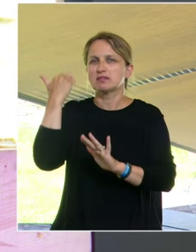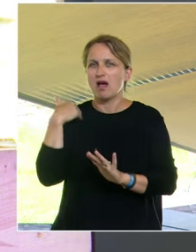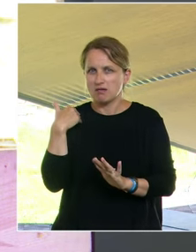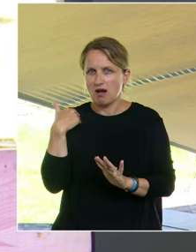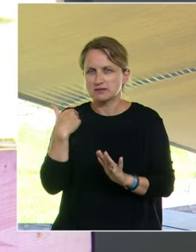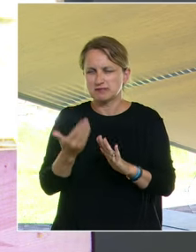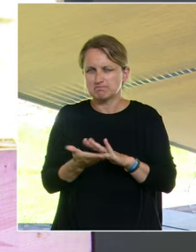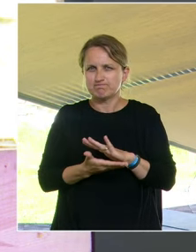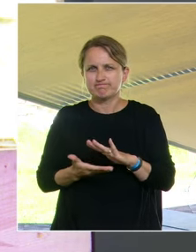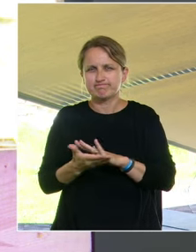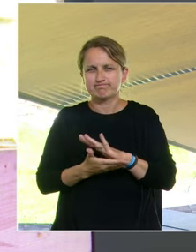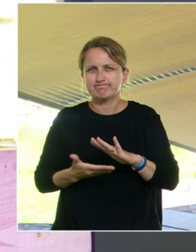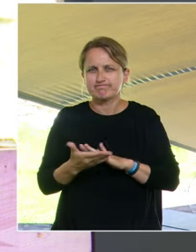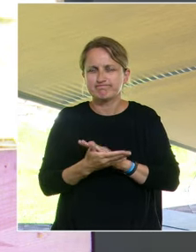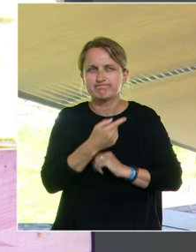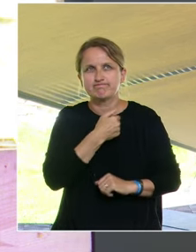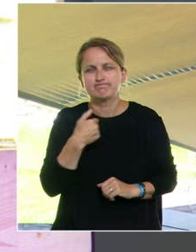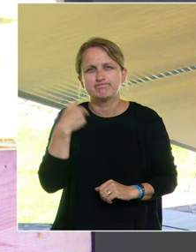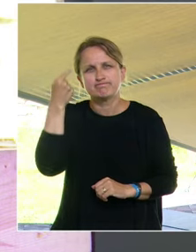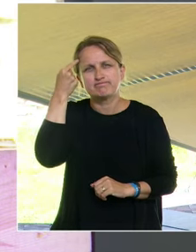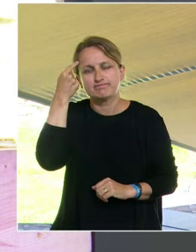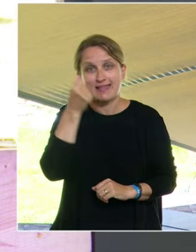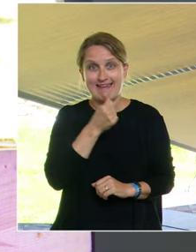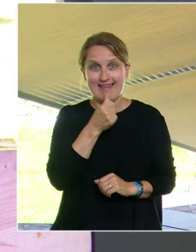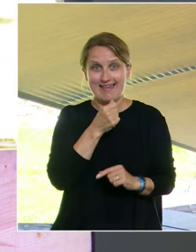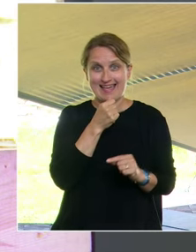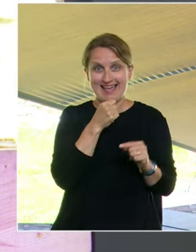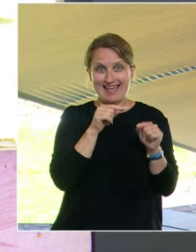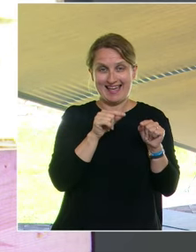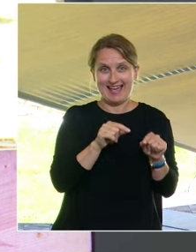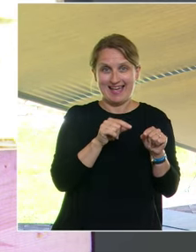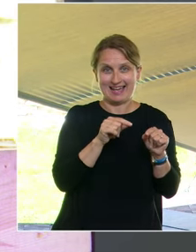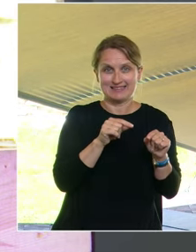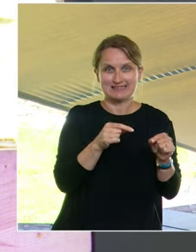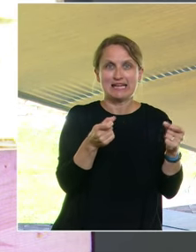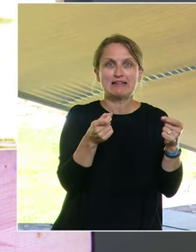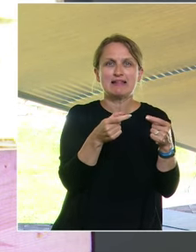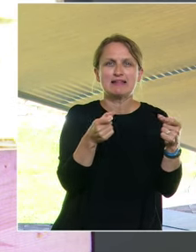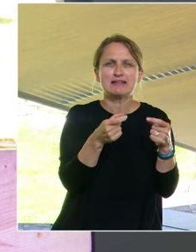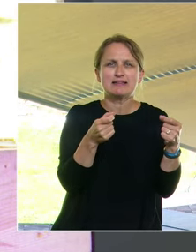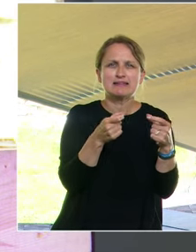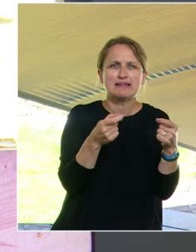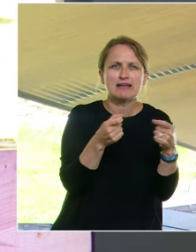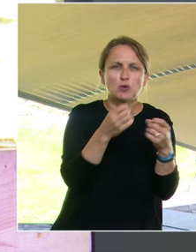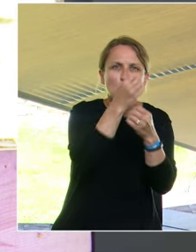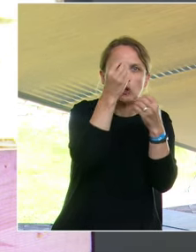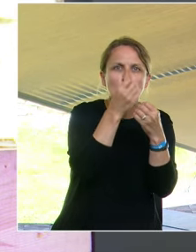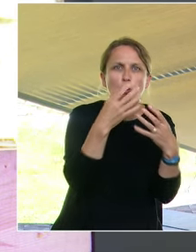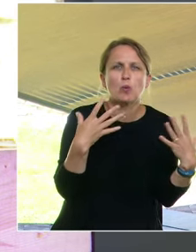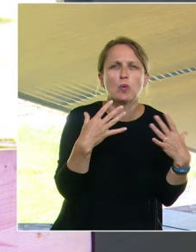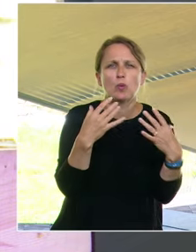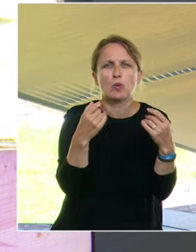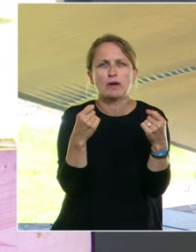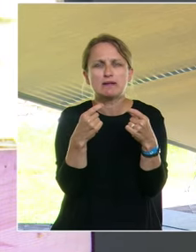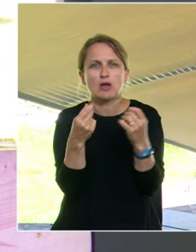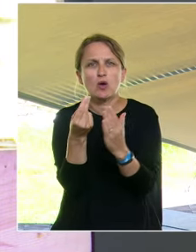understanding that that in Estonian context, the digital culture, the emerging digital art forms, tended to be, in